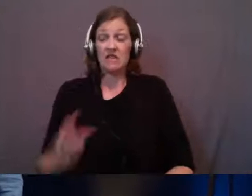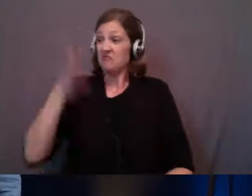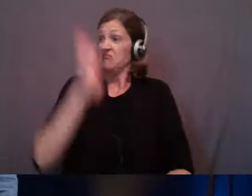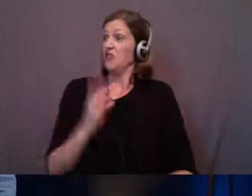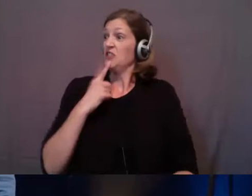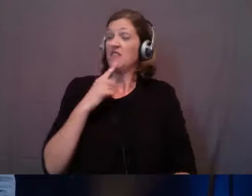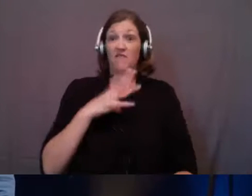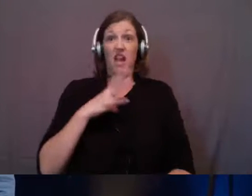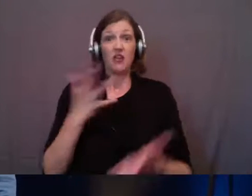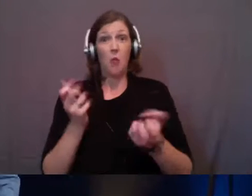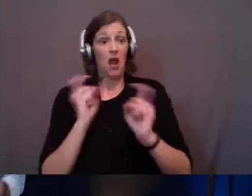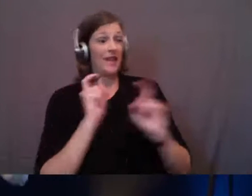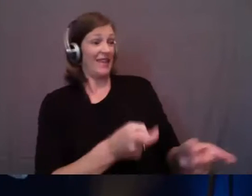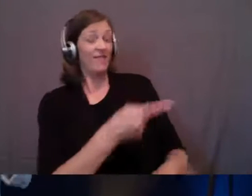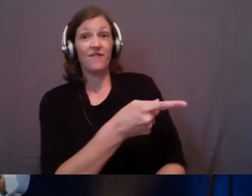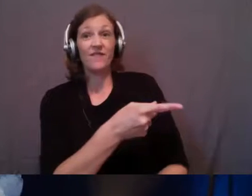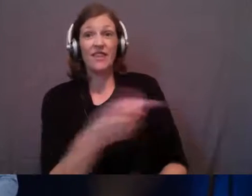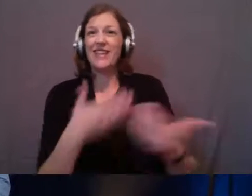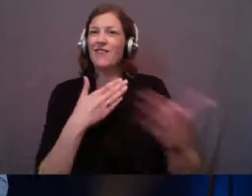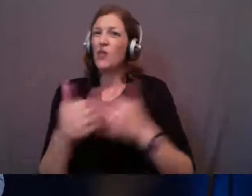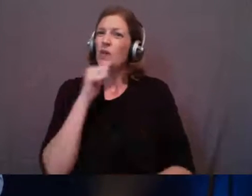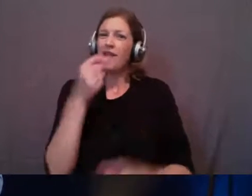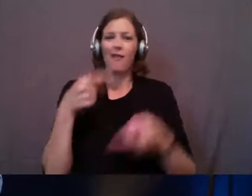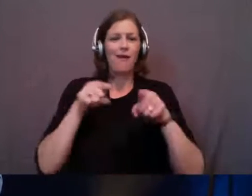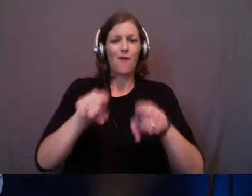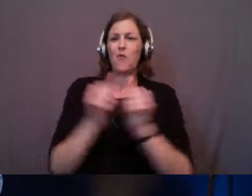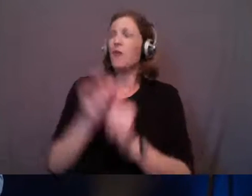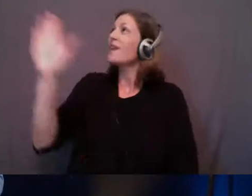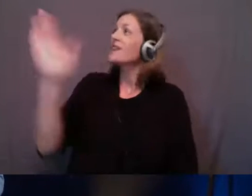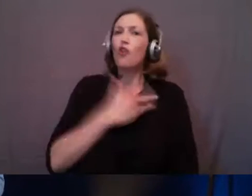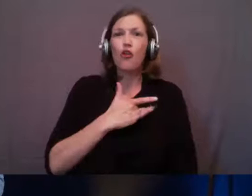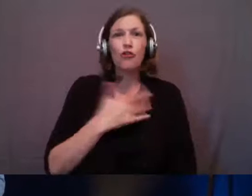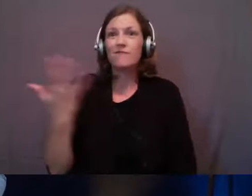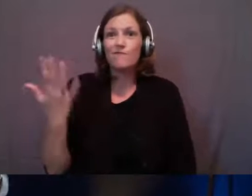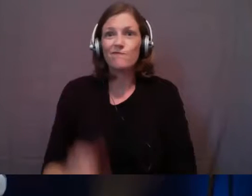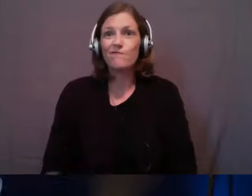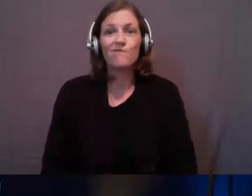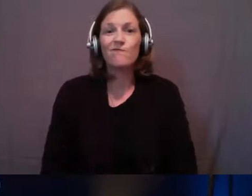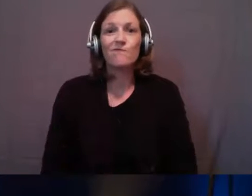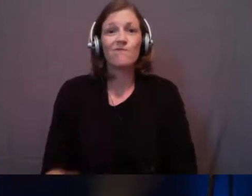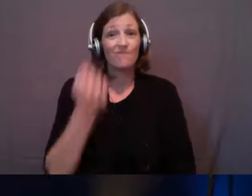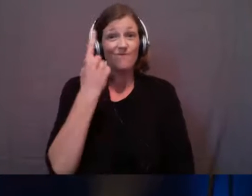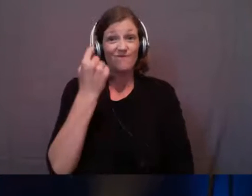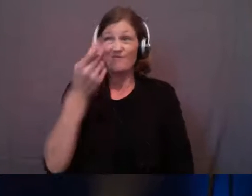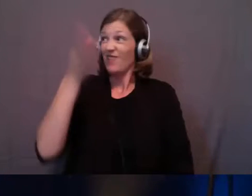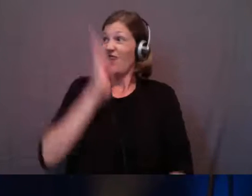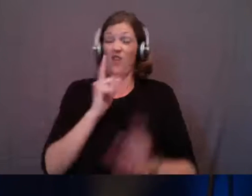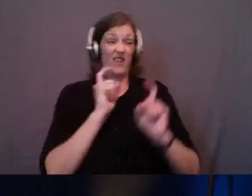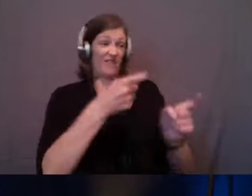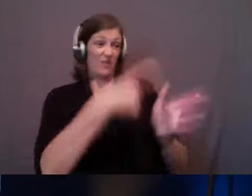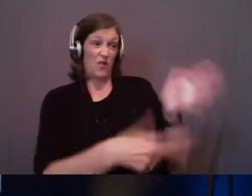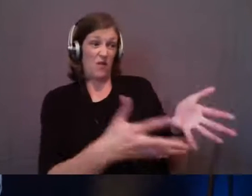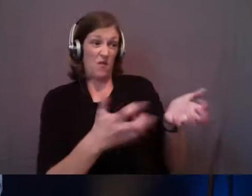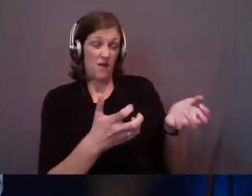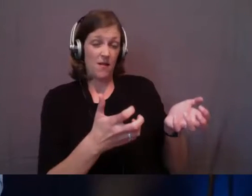that. Even though it didn't line up with his heart. See, God gives them what they want, but how many of us are glad we didn't